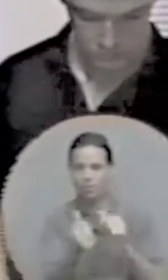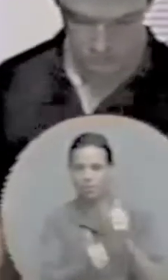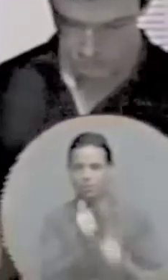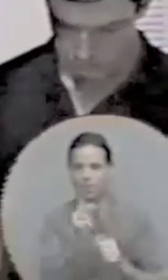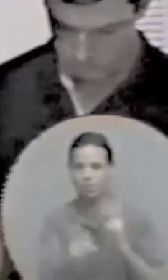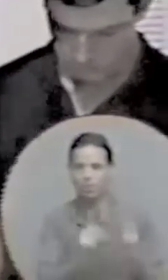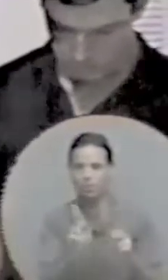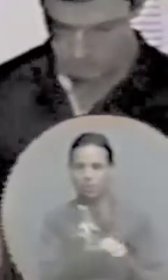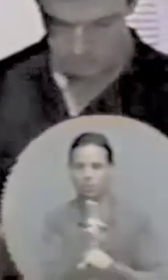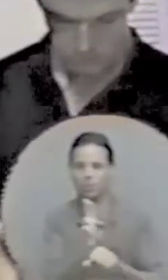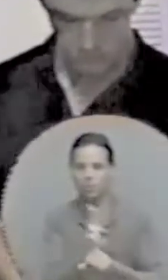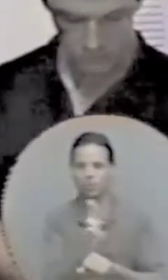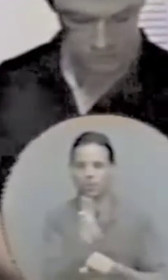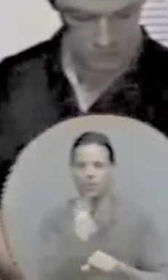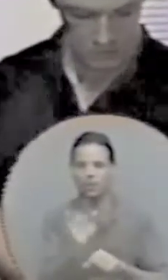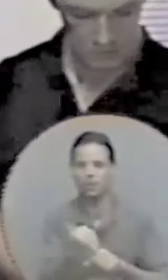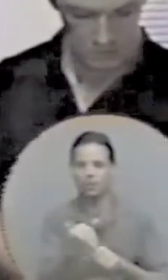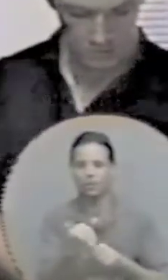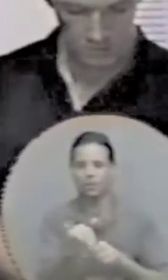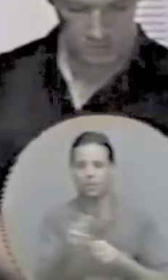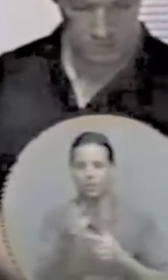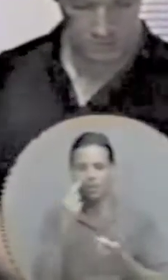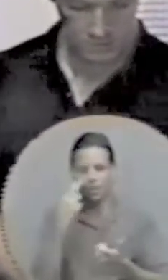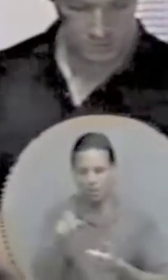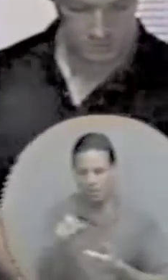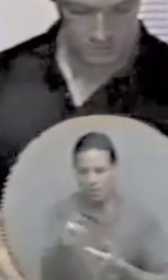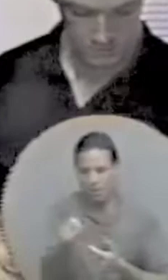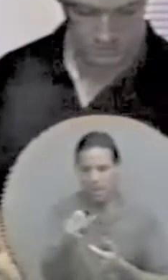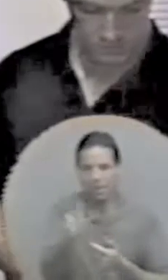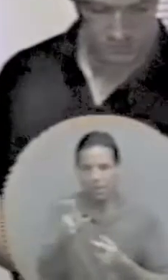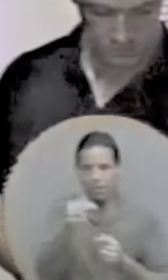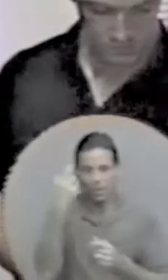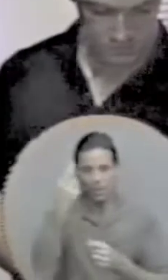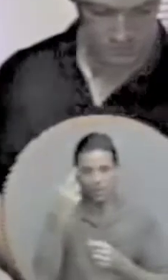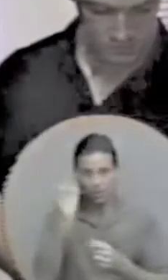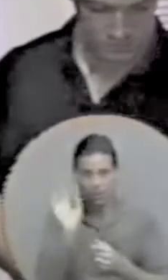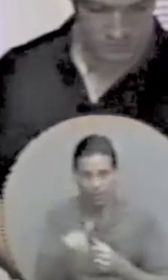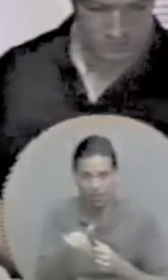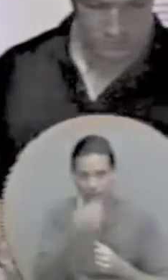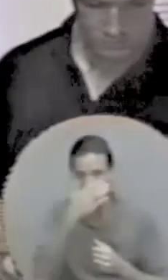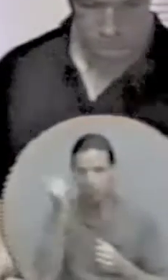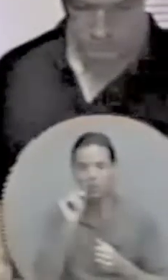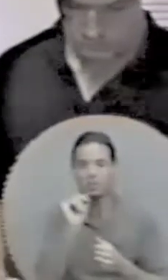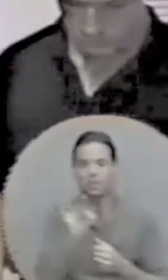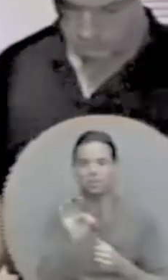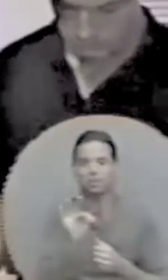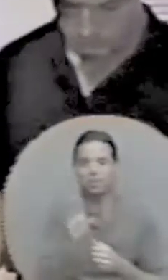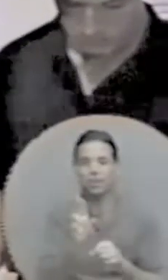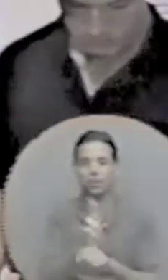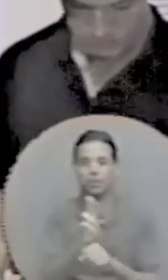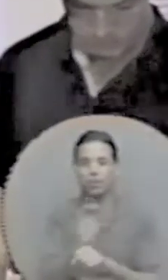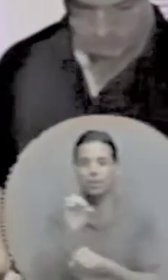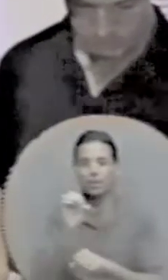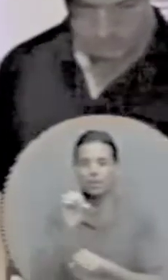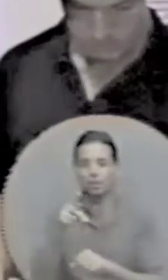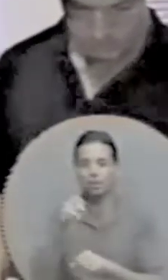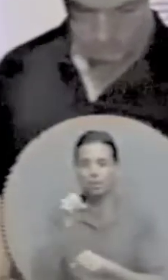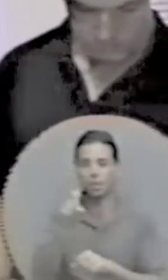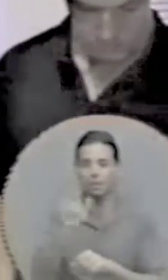would use it looking at the knob. And the reason I did it that way was because if I were to put the epoxy over